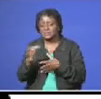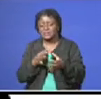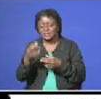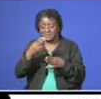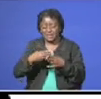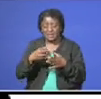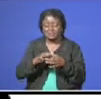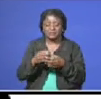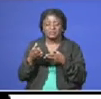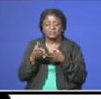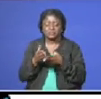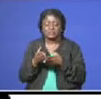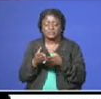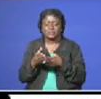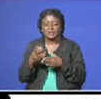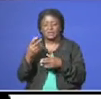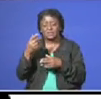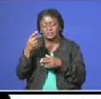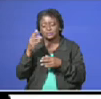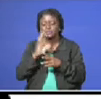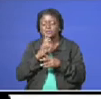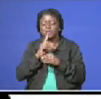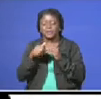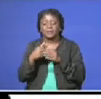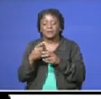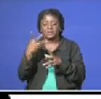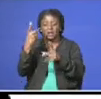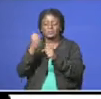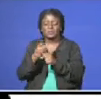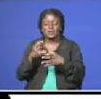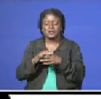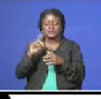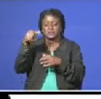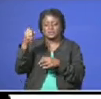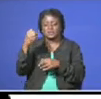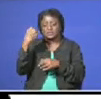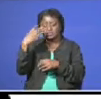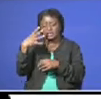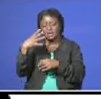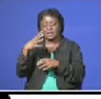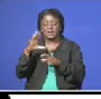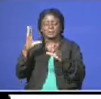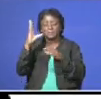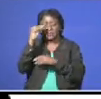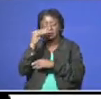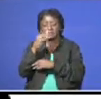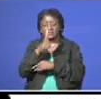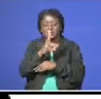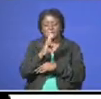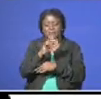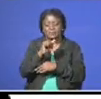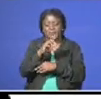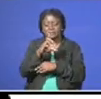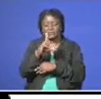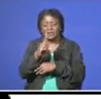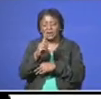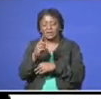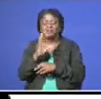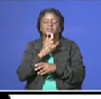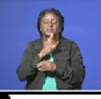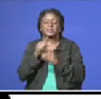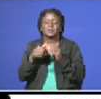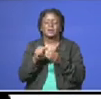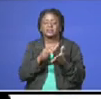accomplishment of the Sunshine Boys. The Brad refers to the late Bradley B.E.